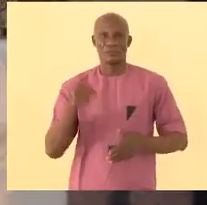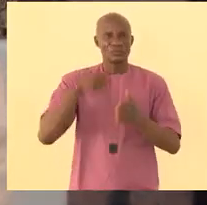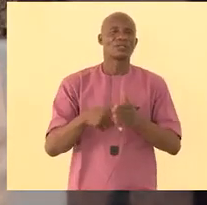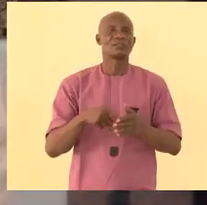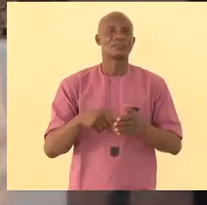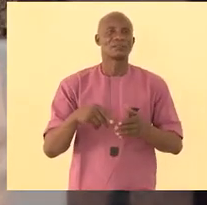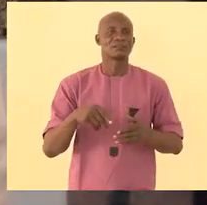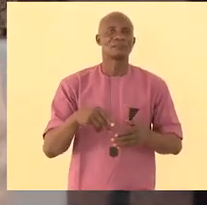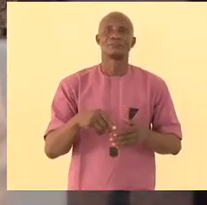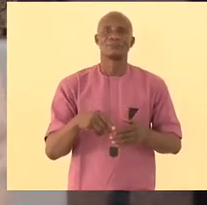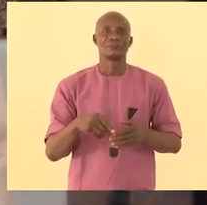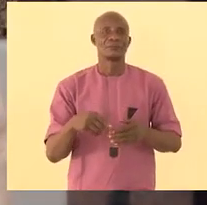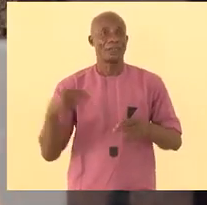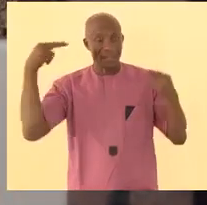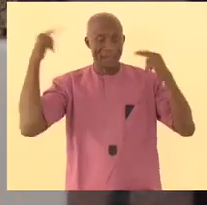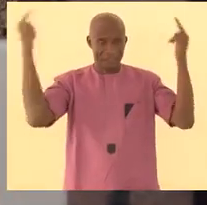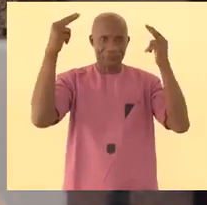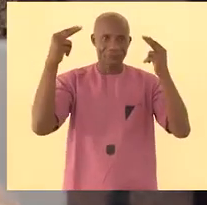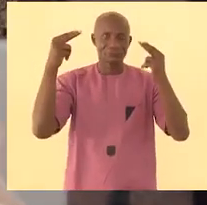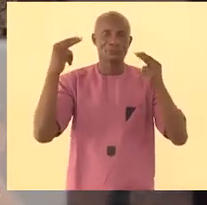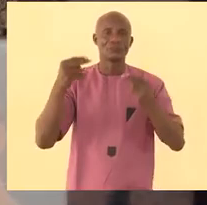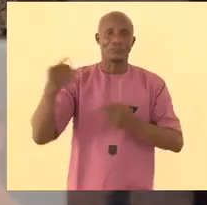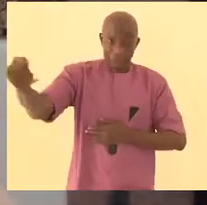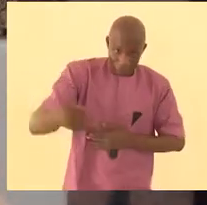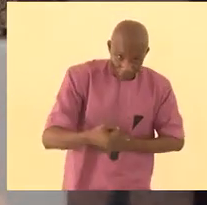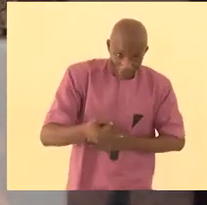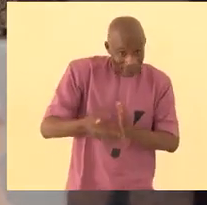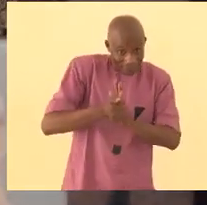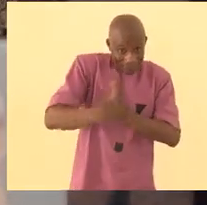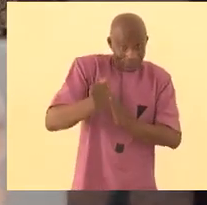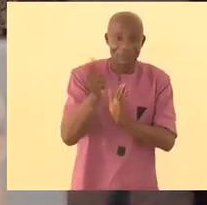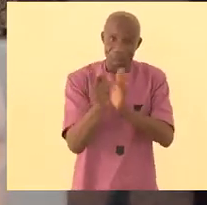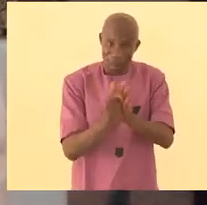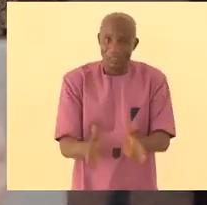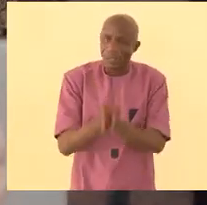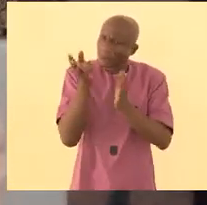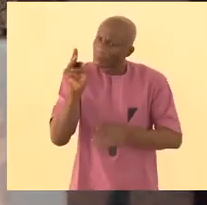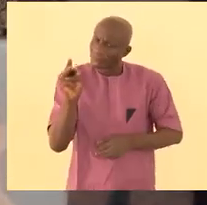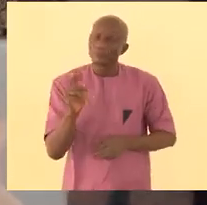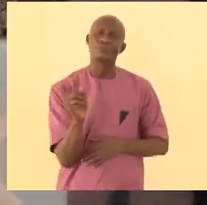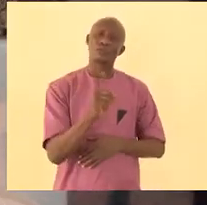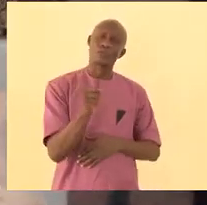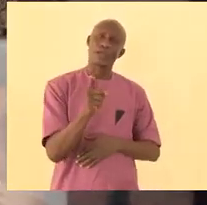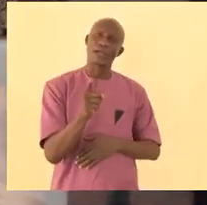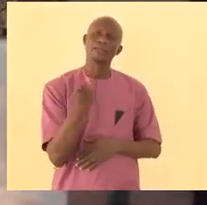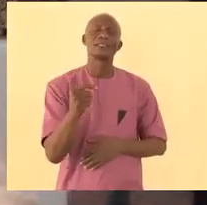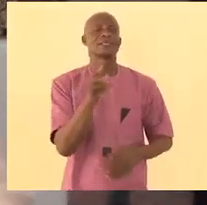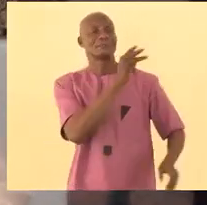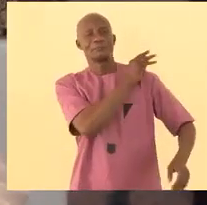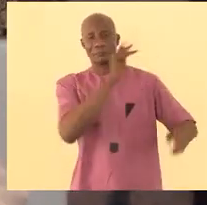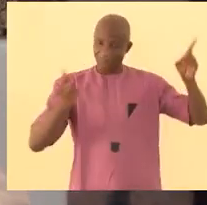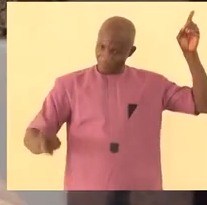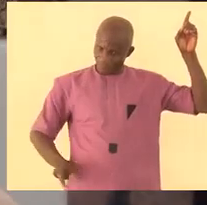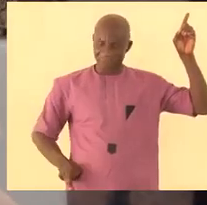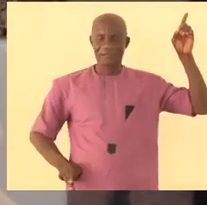what did Herod do? Herod summoned the experts of the law and asked them where the